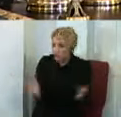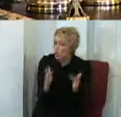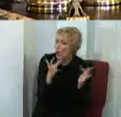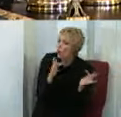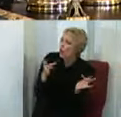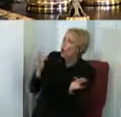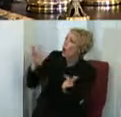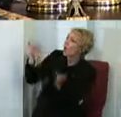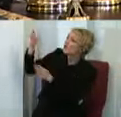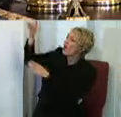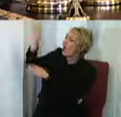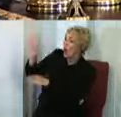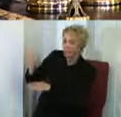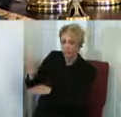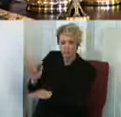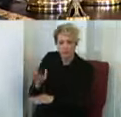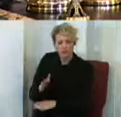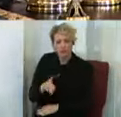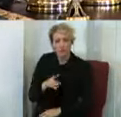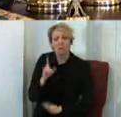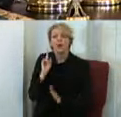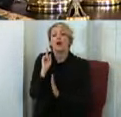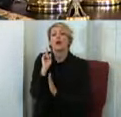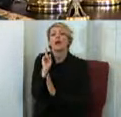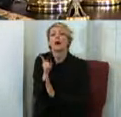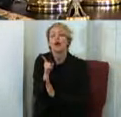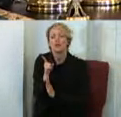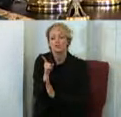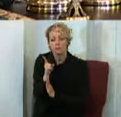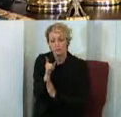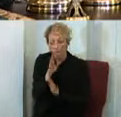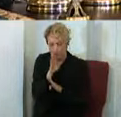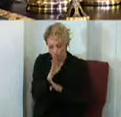God. So will you please take a moment?